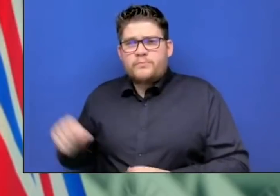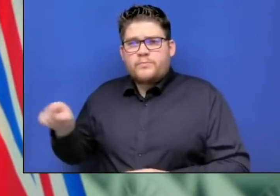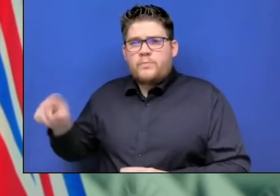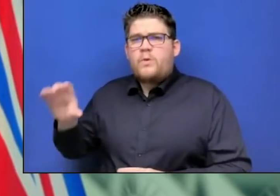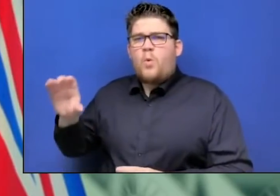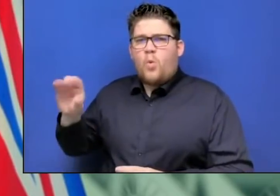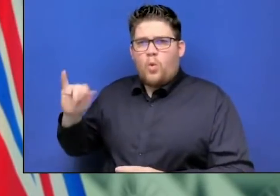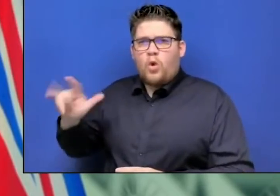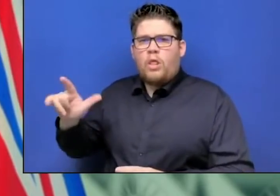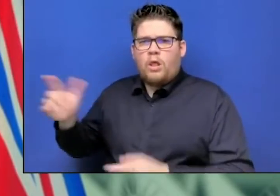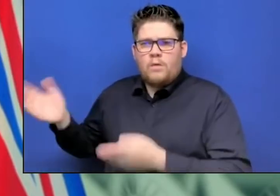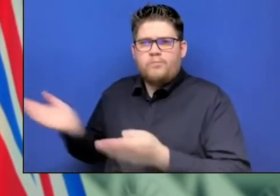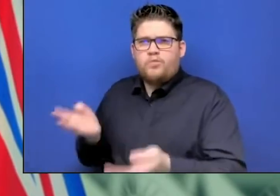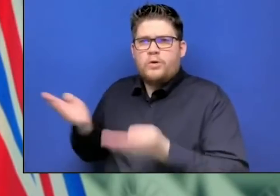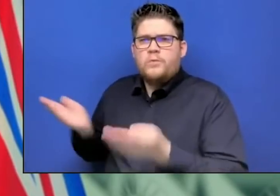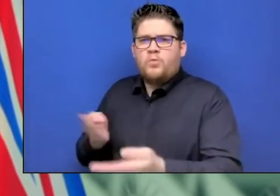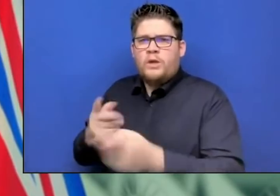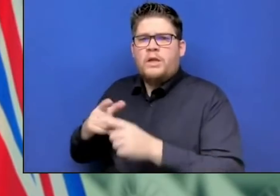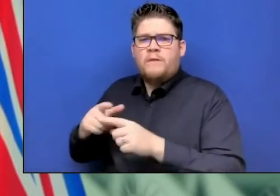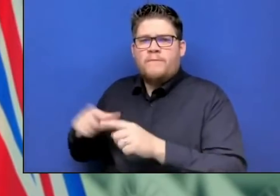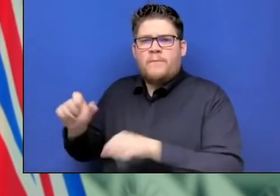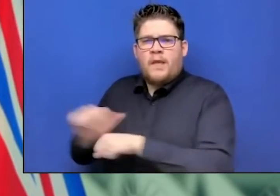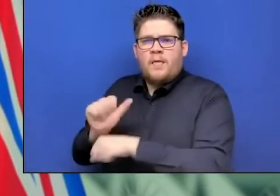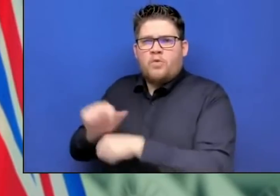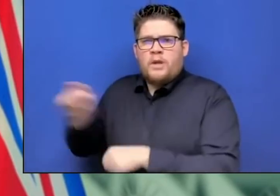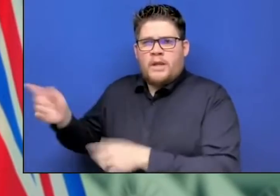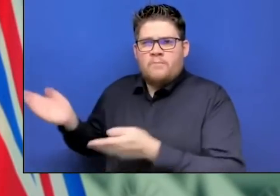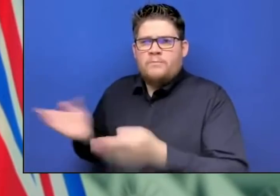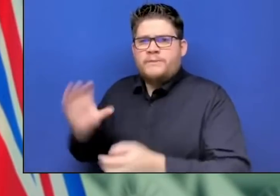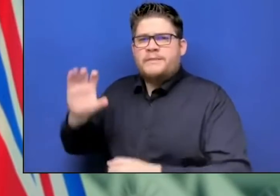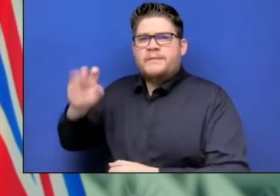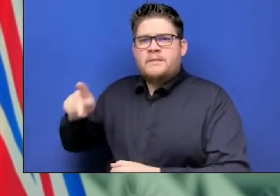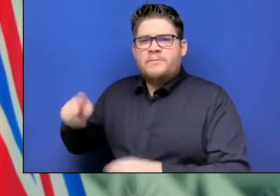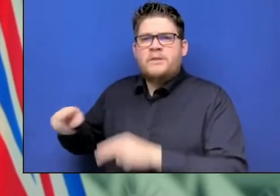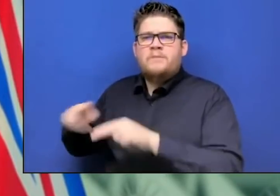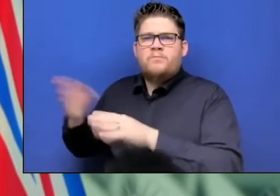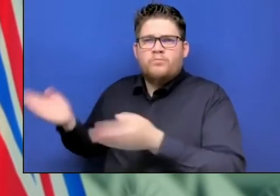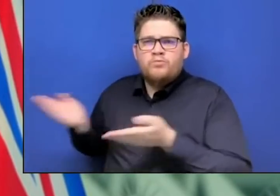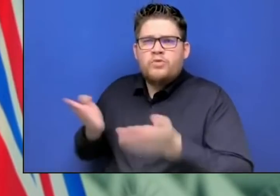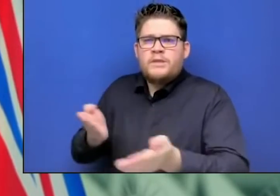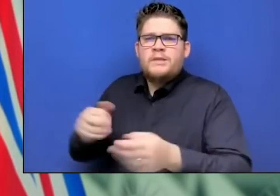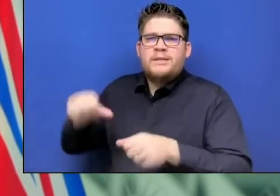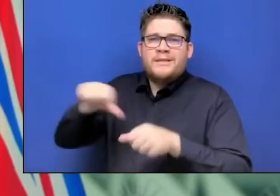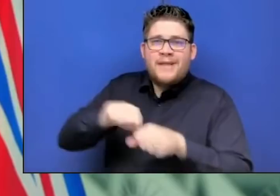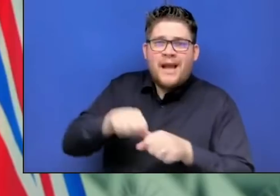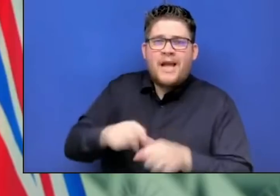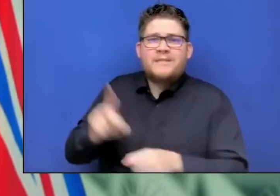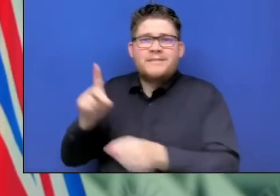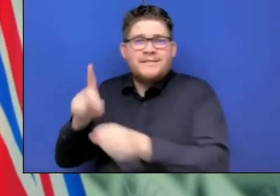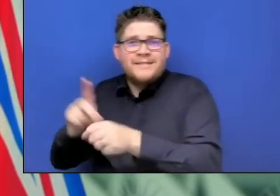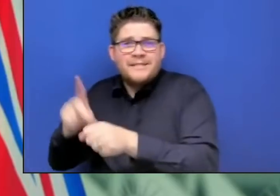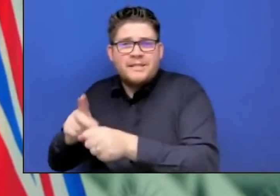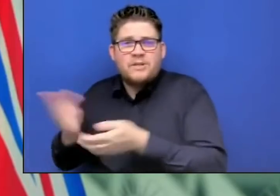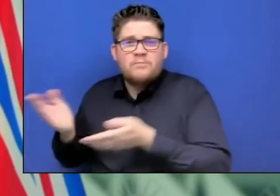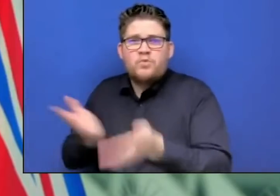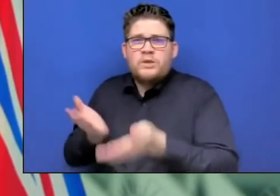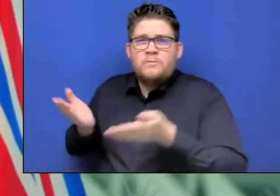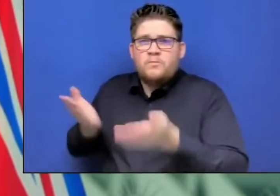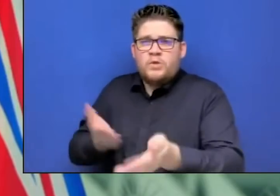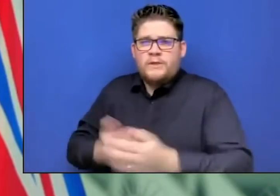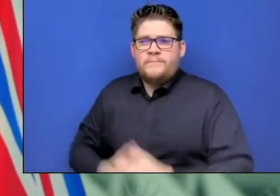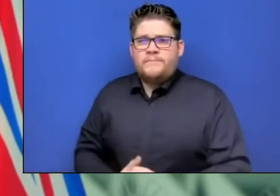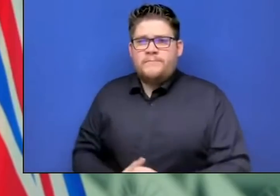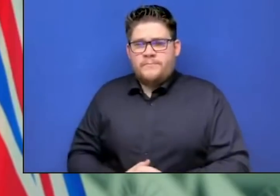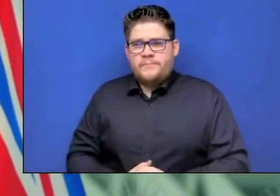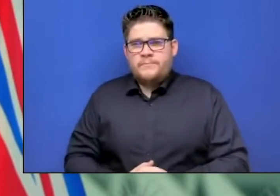products such as gasoline and diesel into southwestern British Columbia in the last week. That, along with the fuel barges